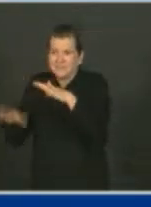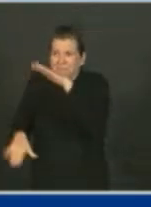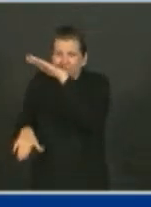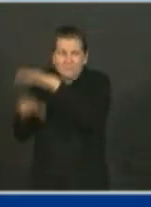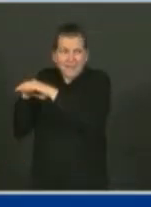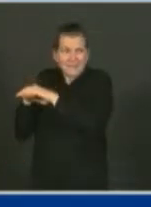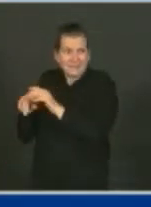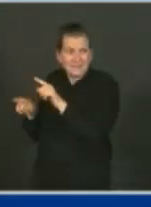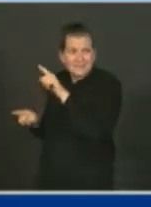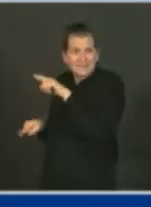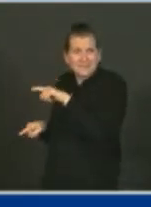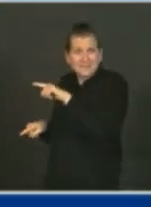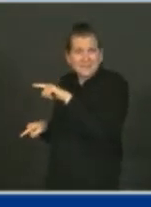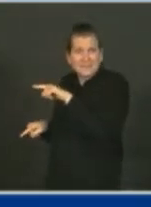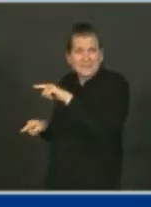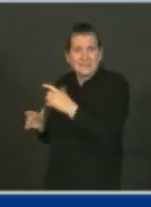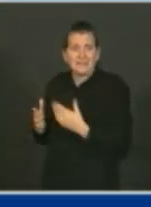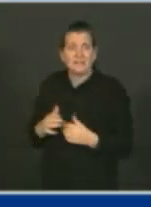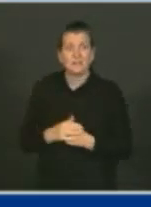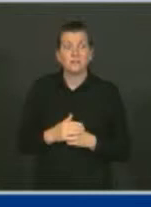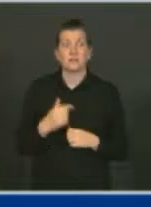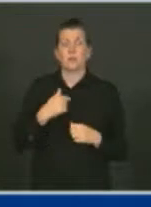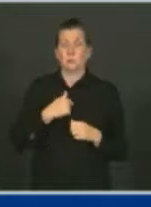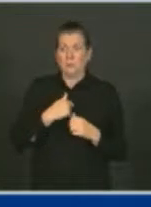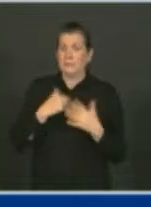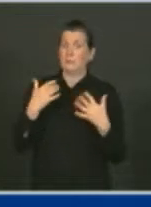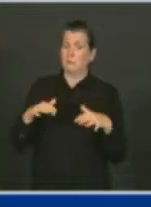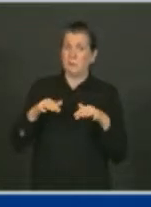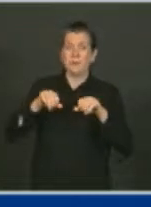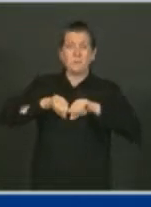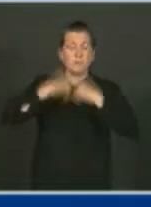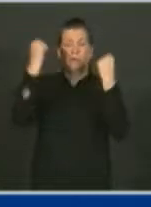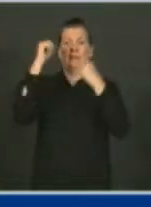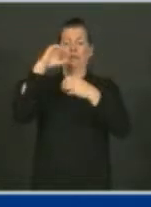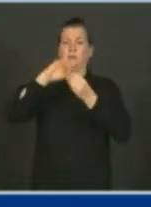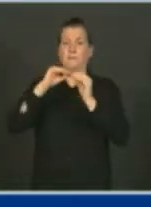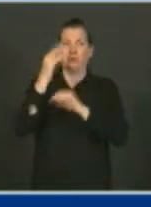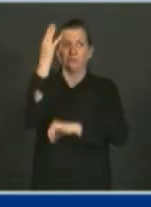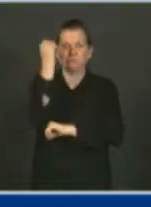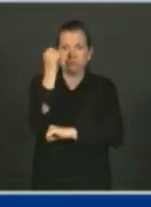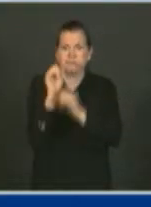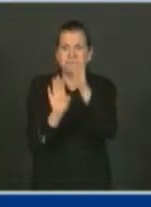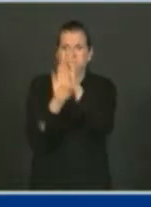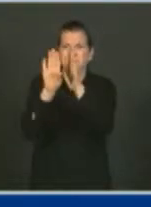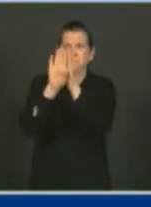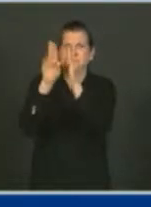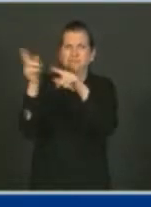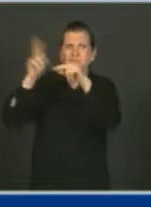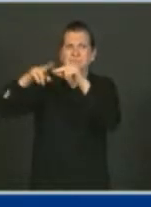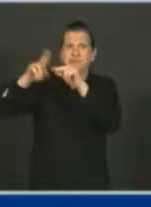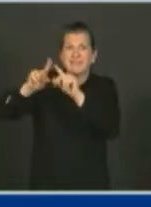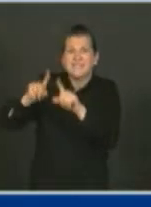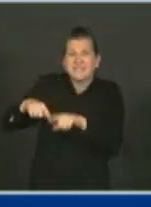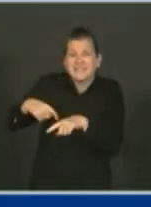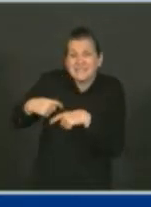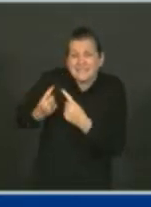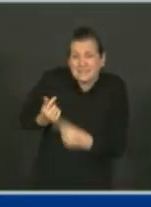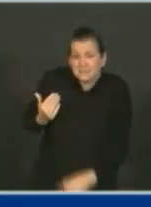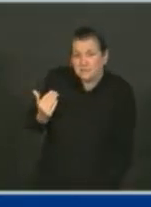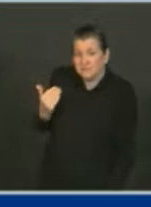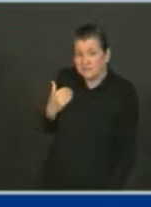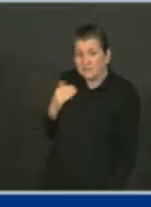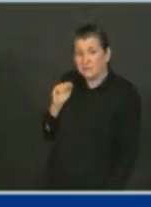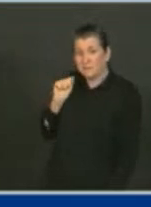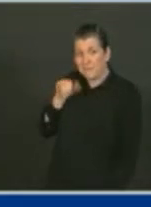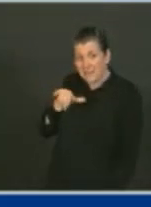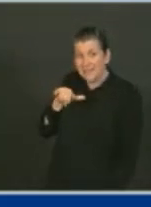new daily case records. Our hospitalizations are at their highest they've been since May, and they've doubled